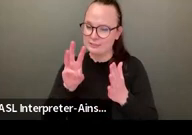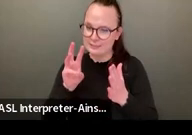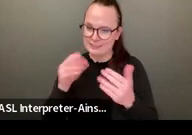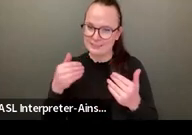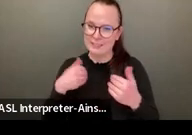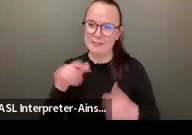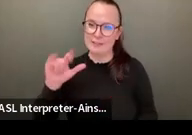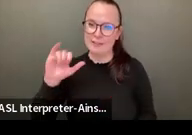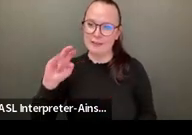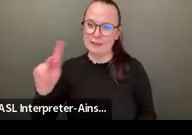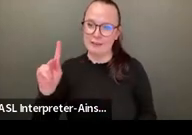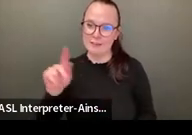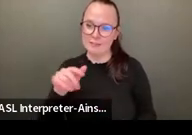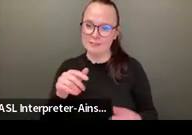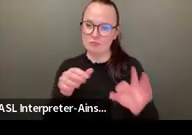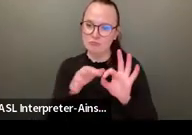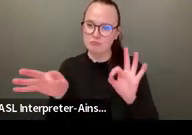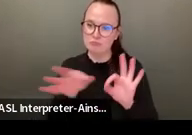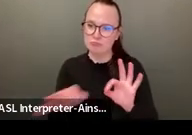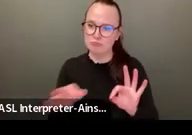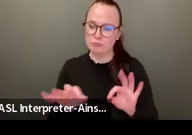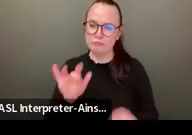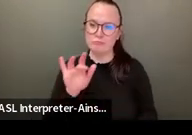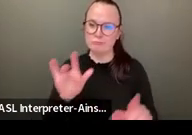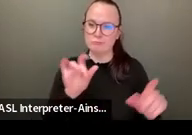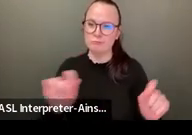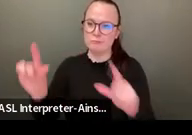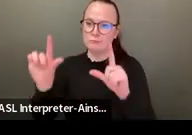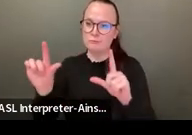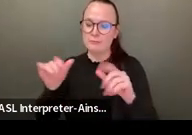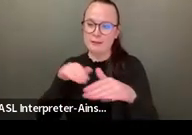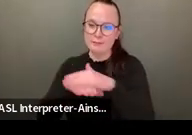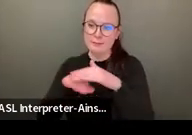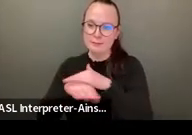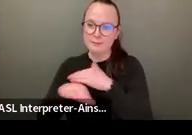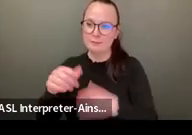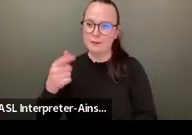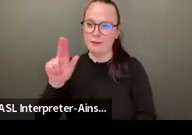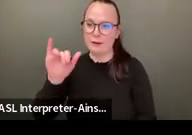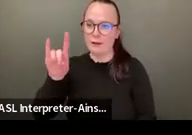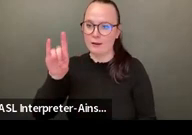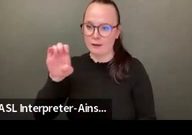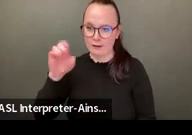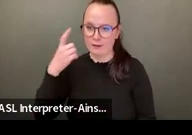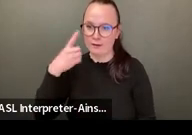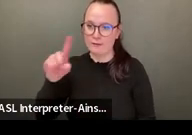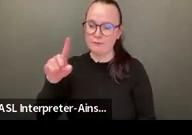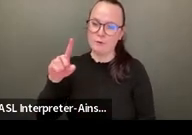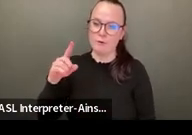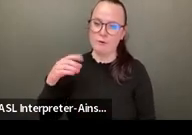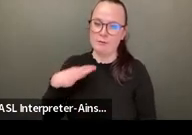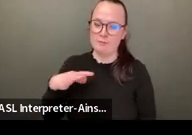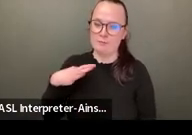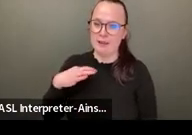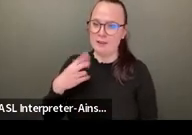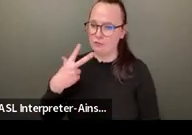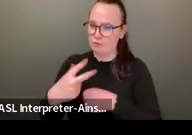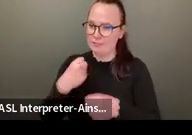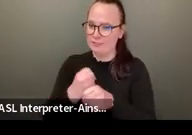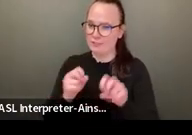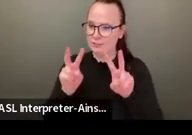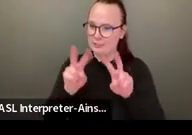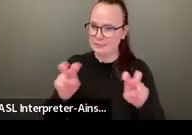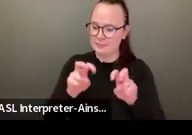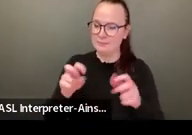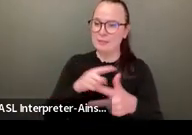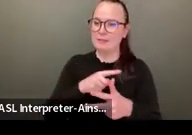to the accessibility guide for the Maine through year assessment and the MAP growth